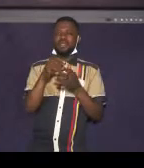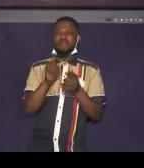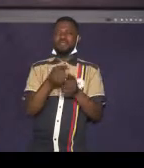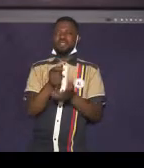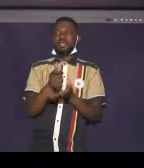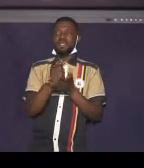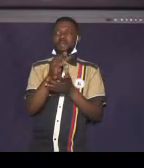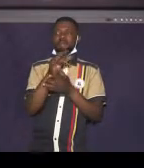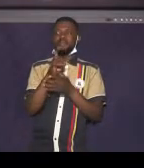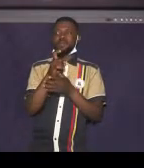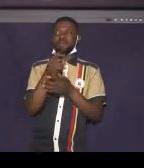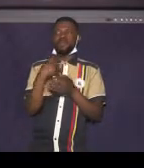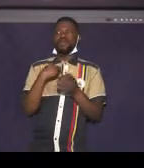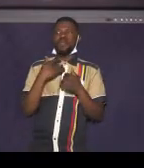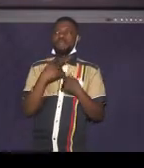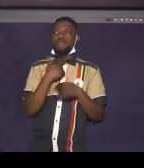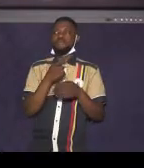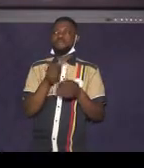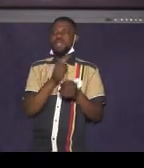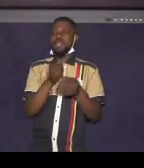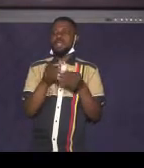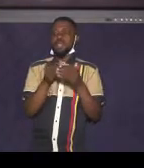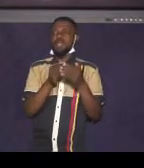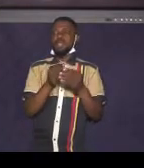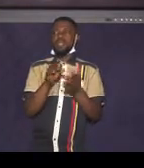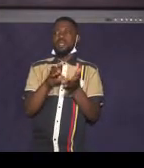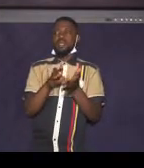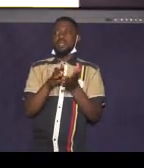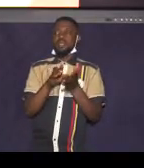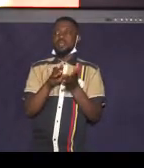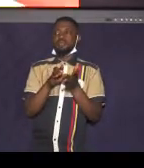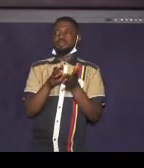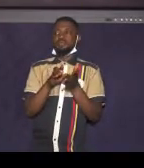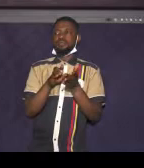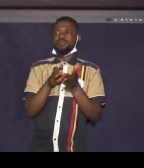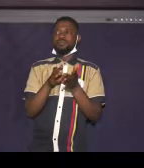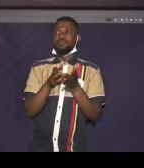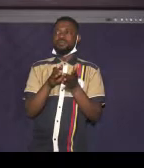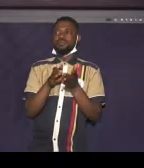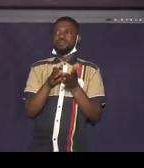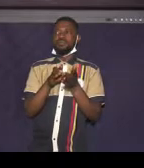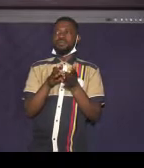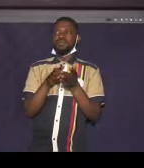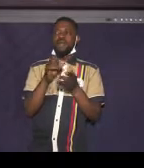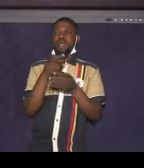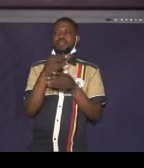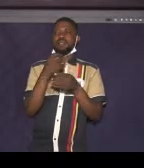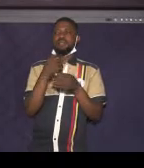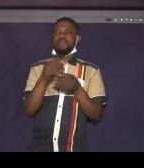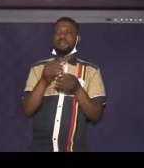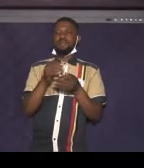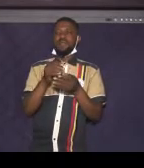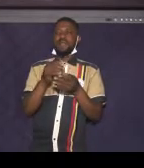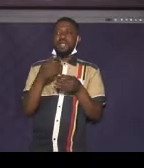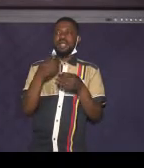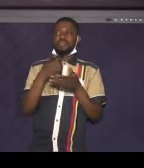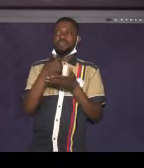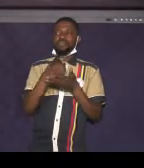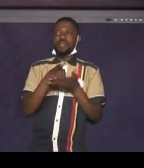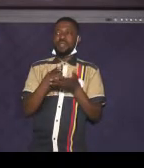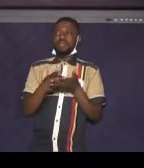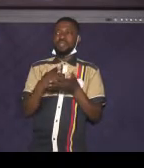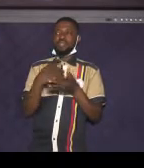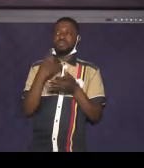We have a guidance card. That's one of the items in the first aid box. Adhesive dressings, I think you can